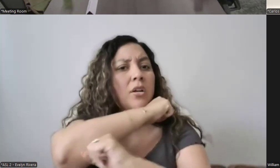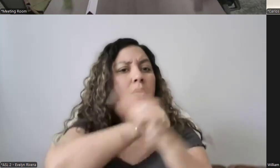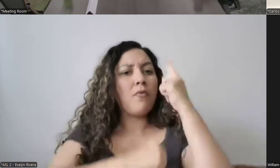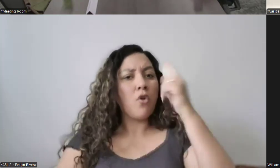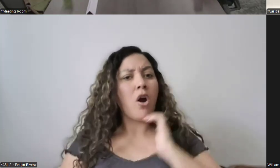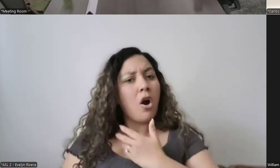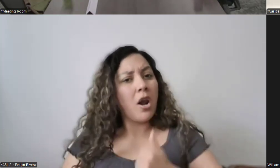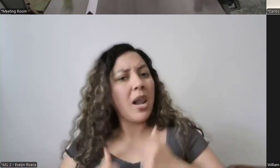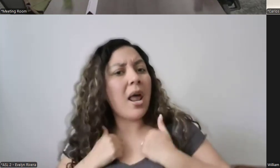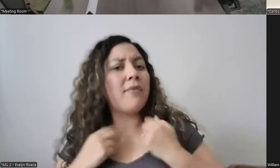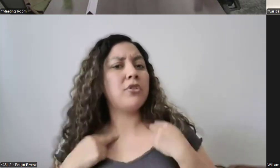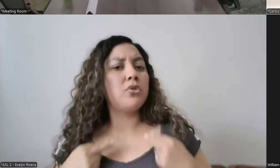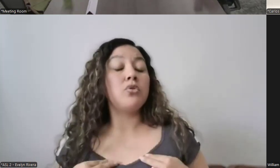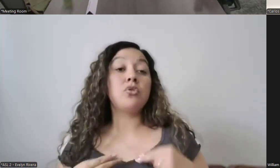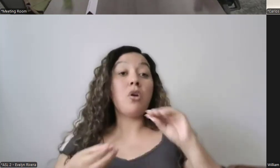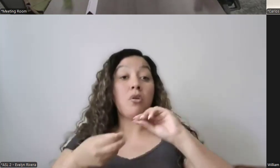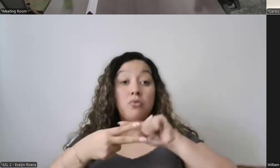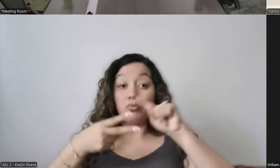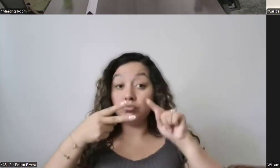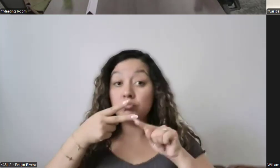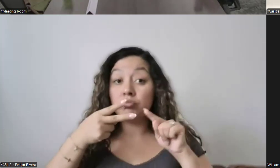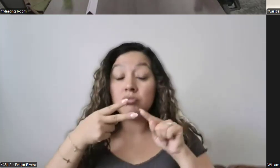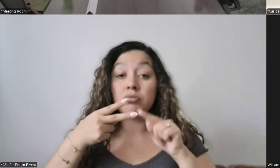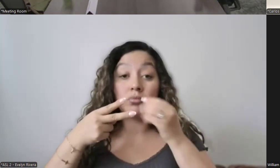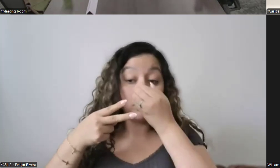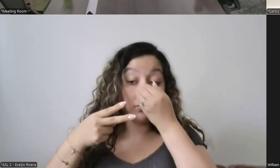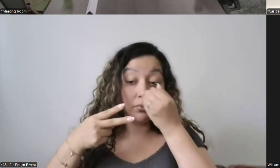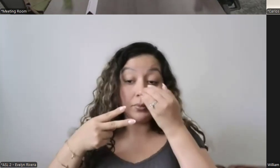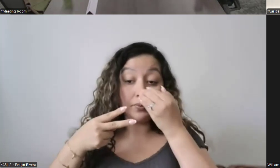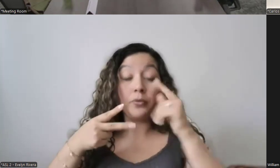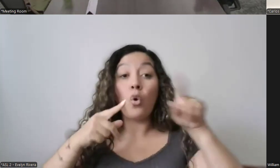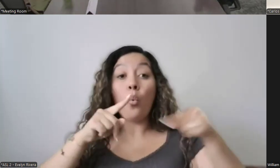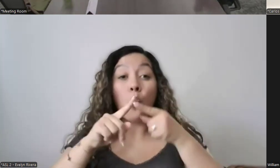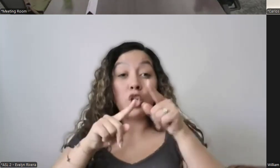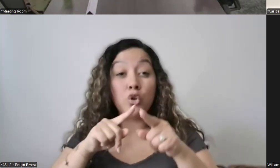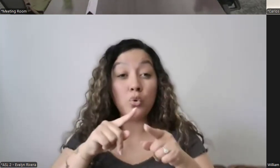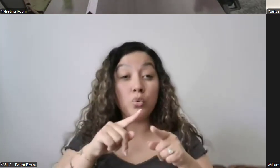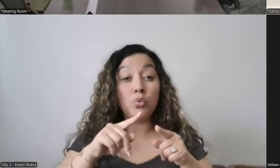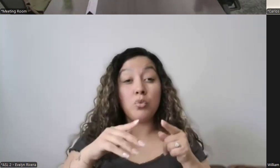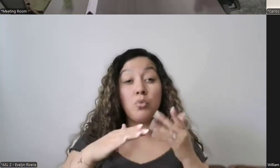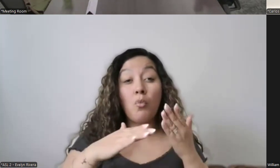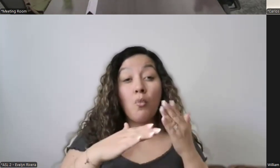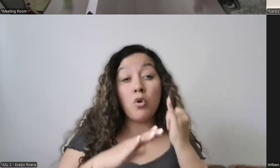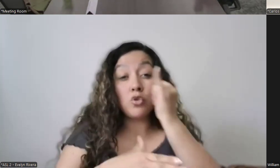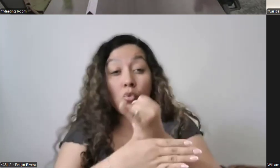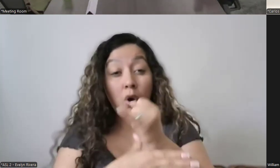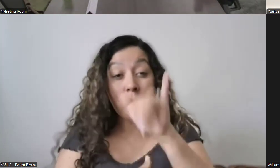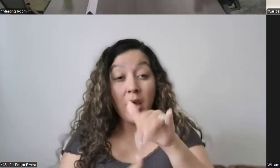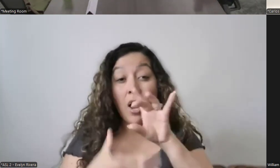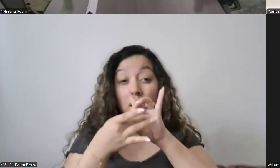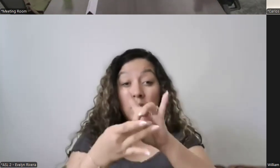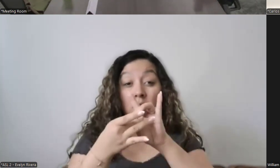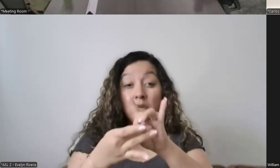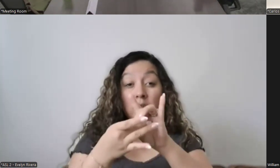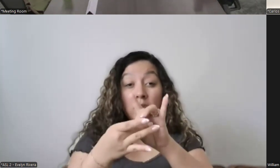as humans. That's number one. Number two, that when you disrupt that connection, you basically tear the fabric